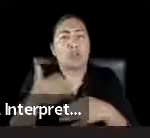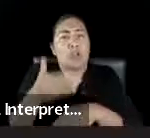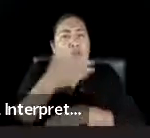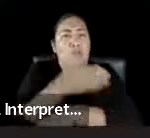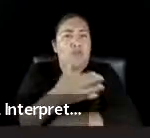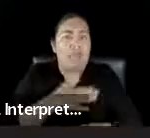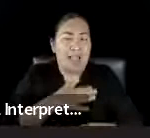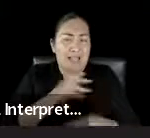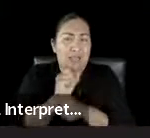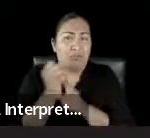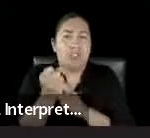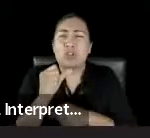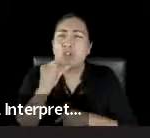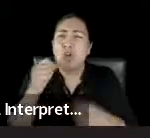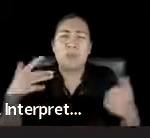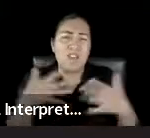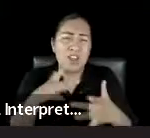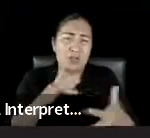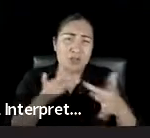matters.